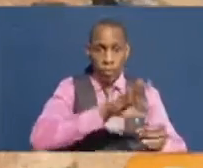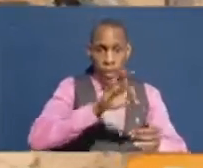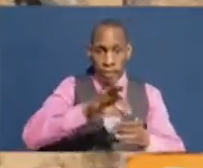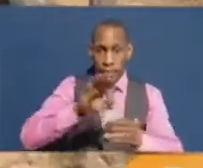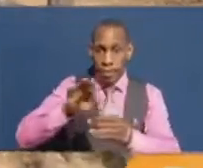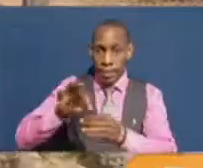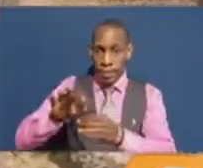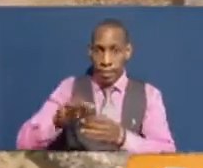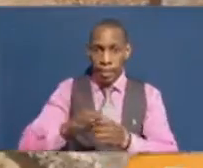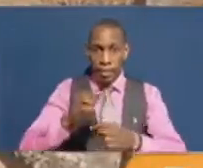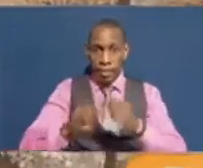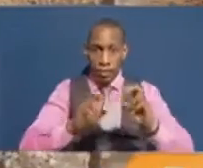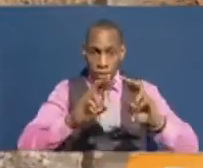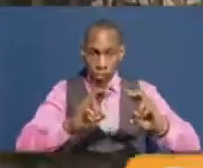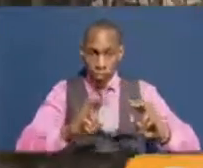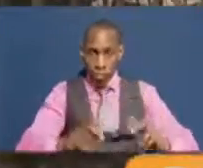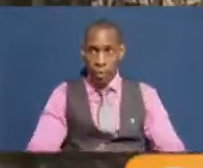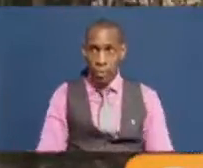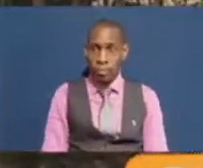under investigation.